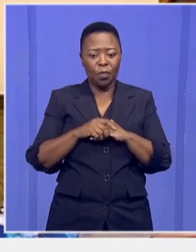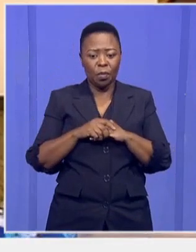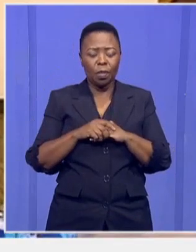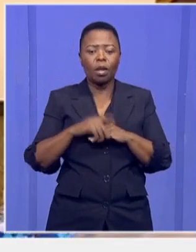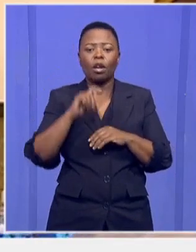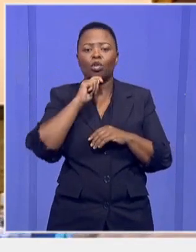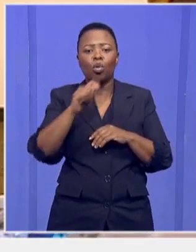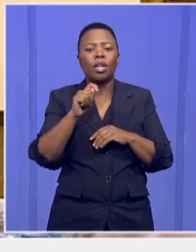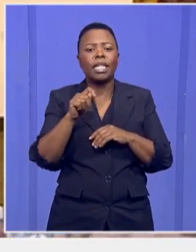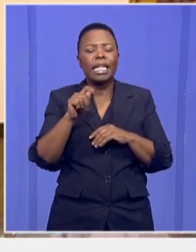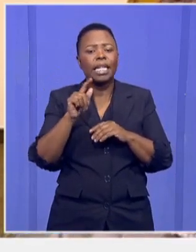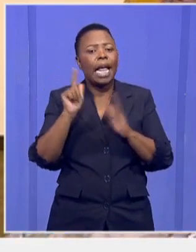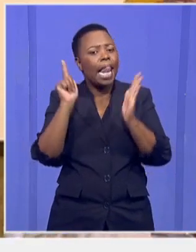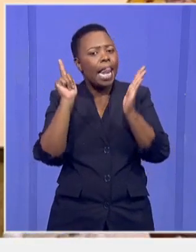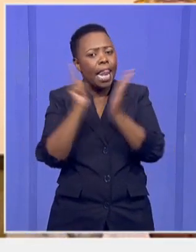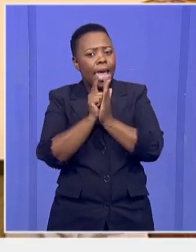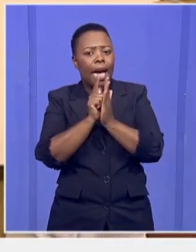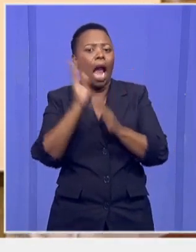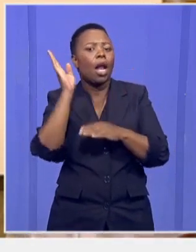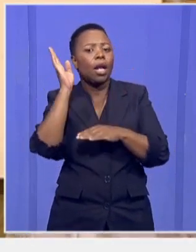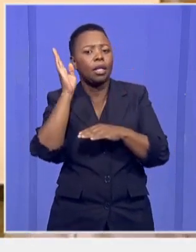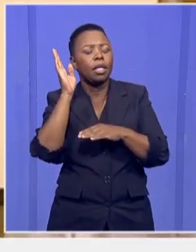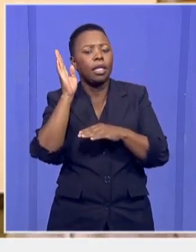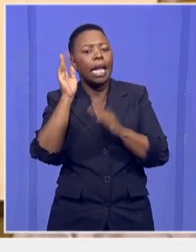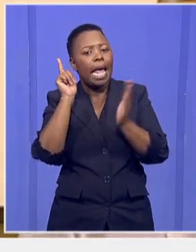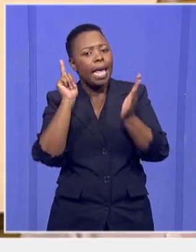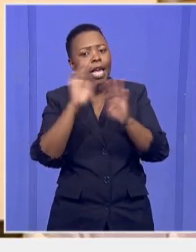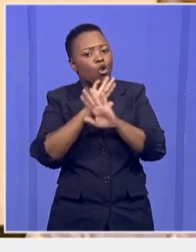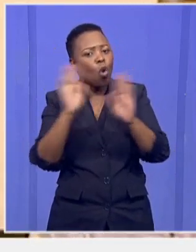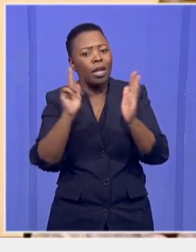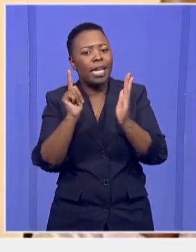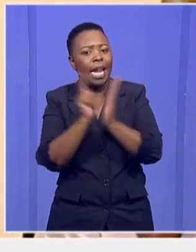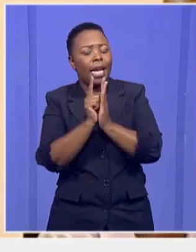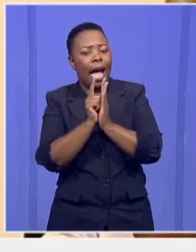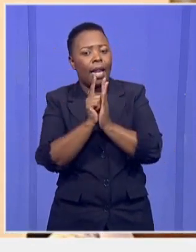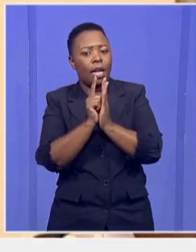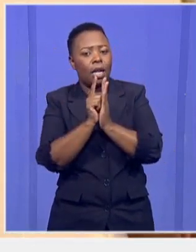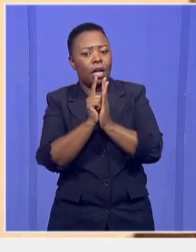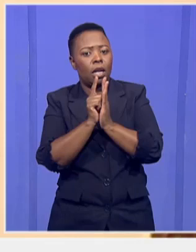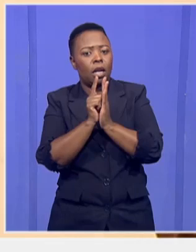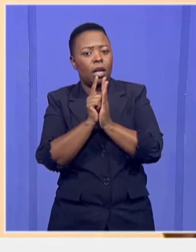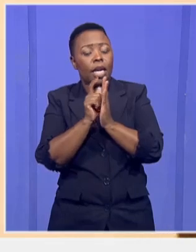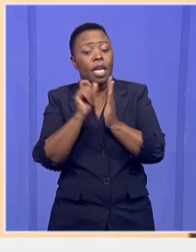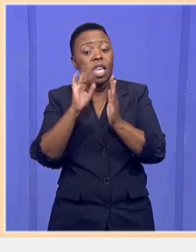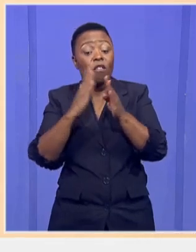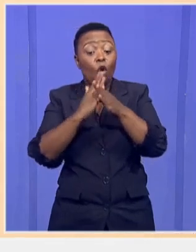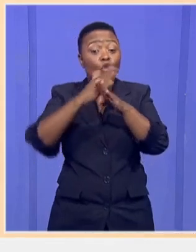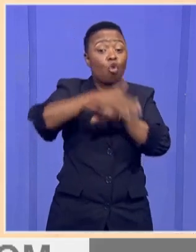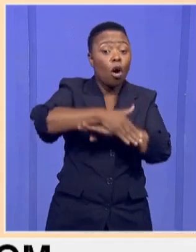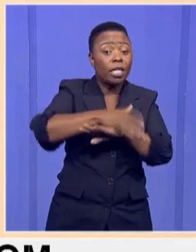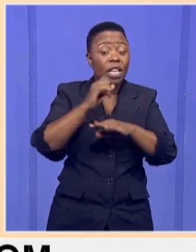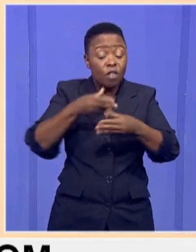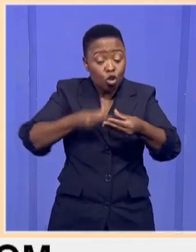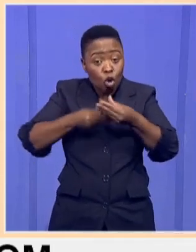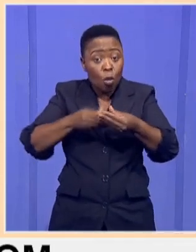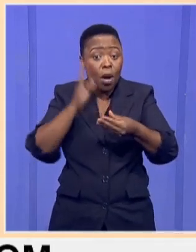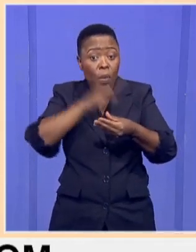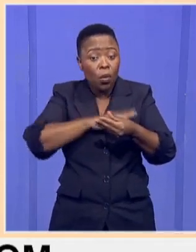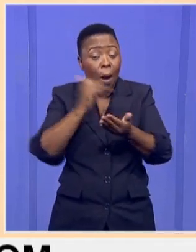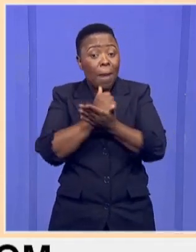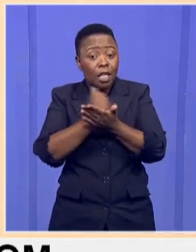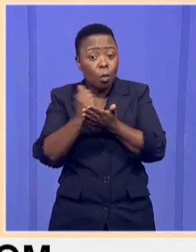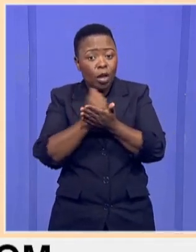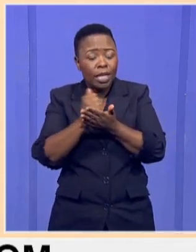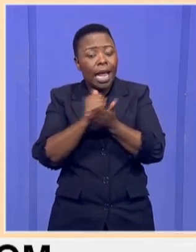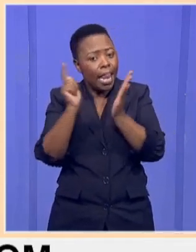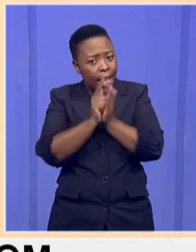illegal to cross any borders without requisite documentation, especially passport. So